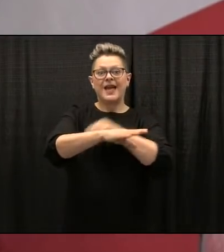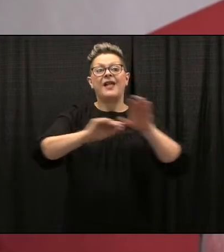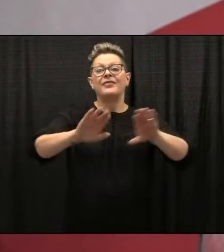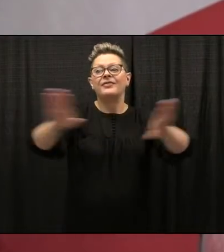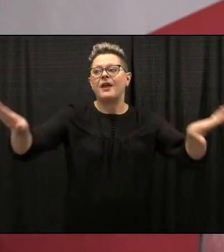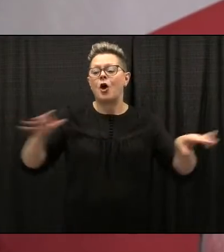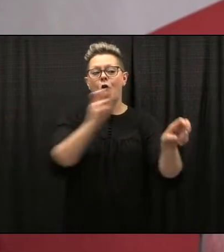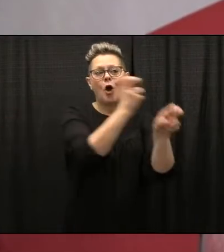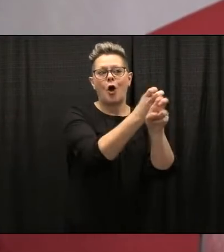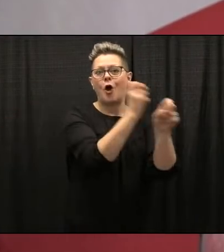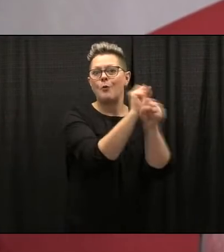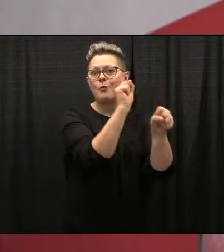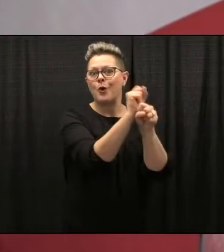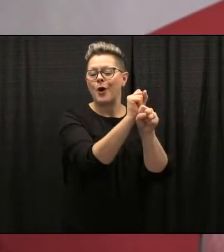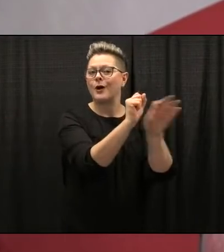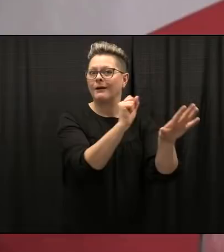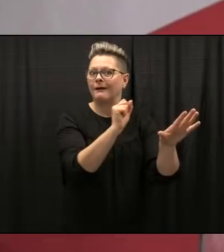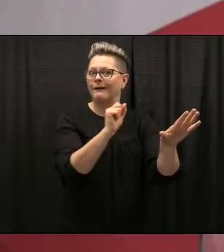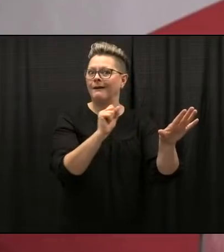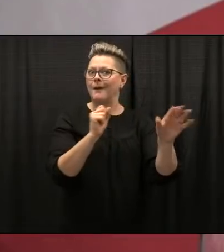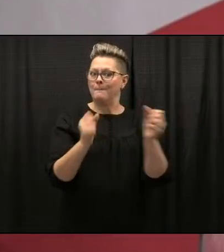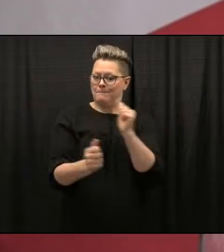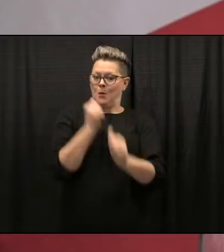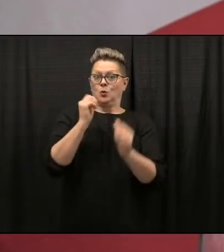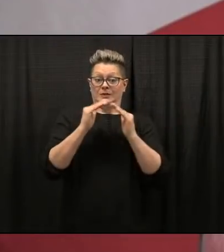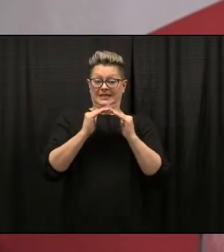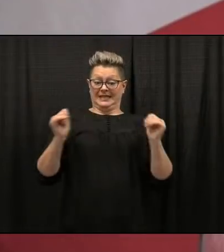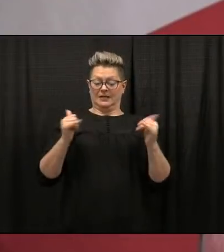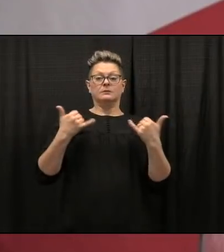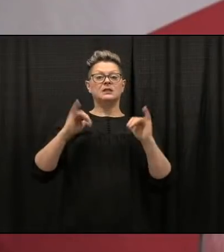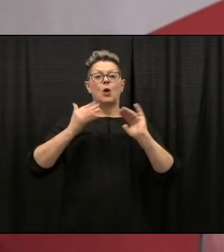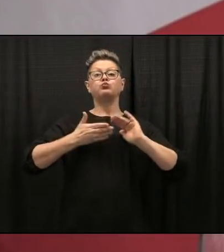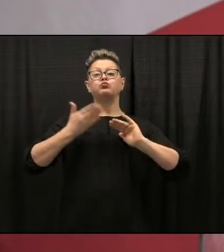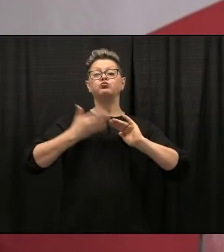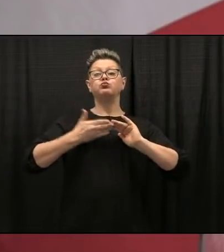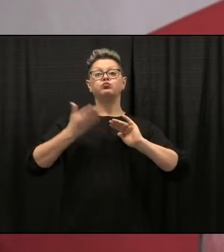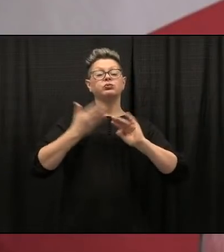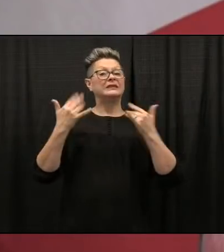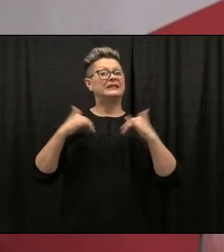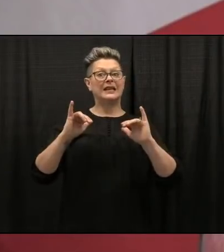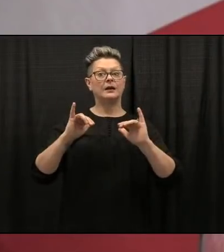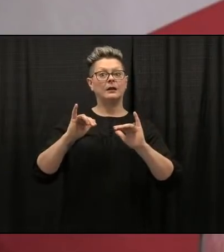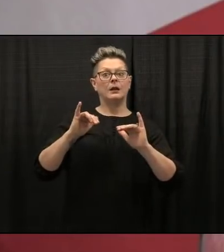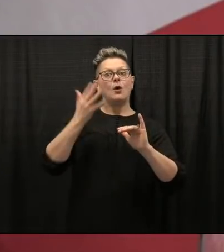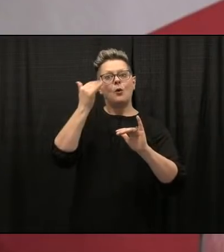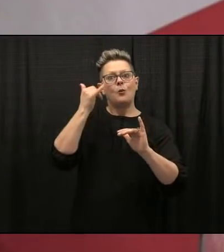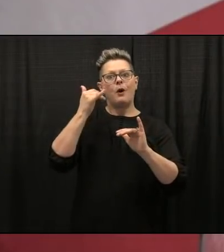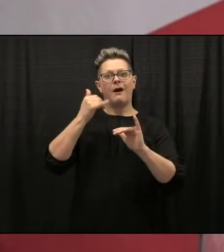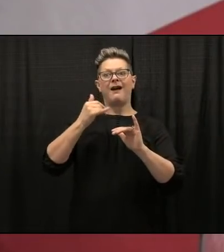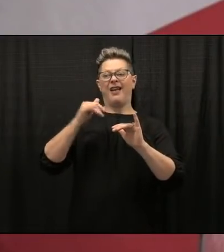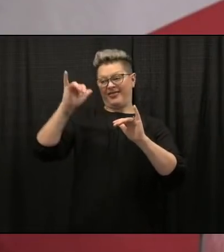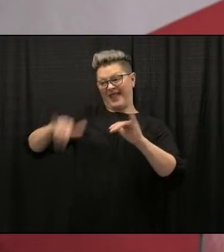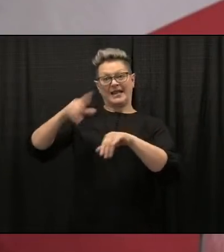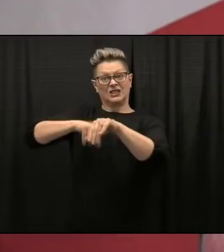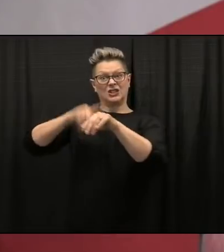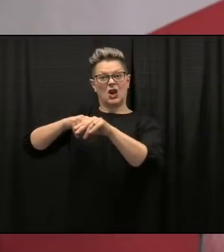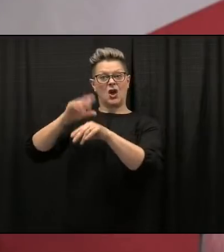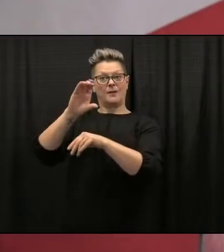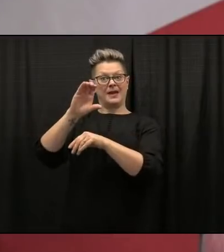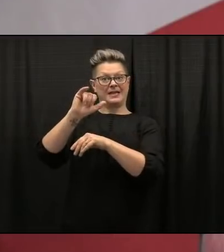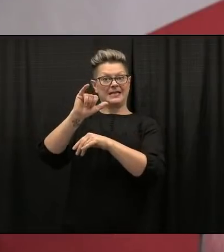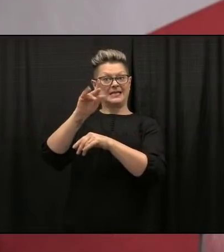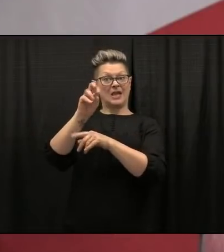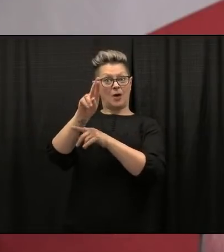of our systems available or mostly functioning by the time the COVID wave built up. And by then, as